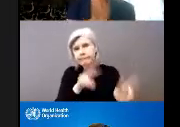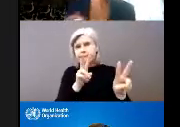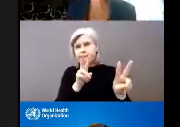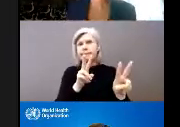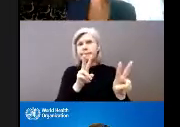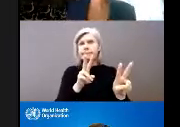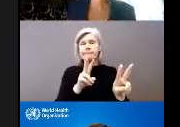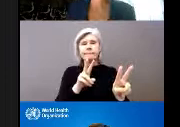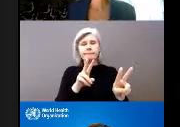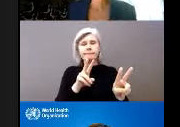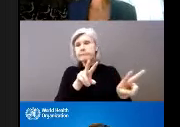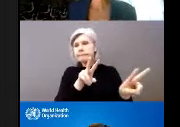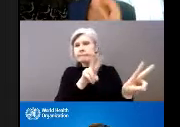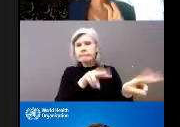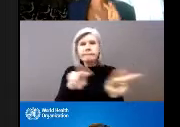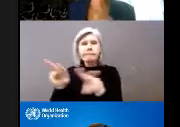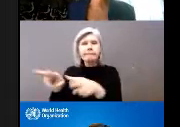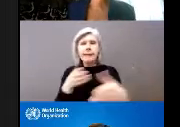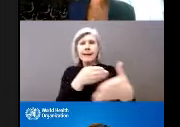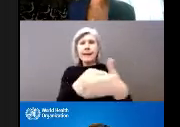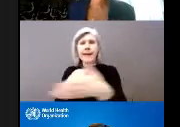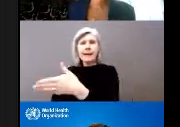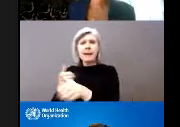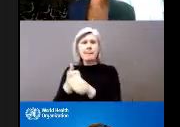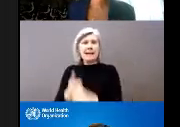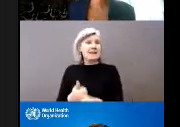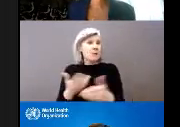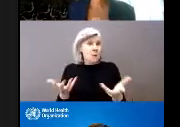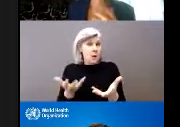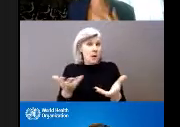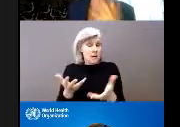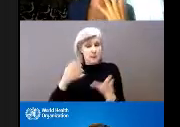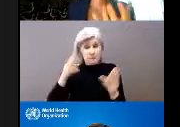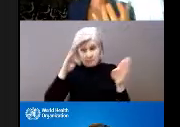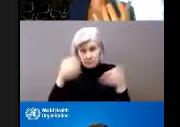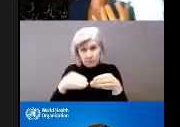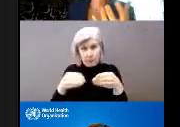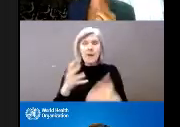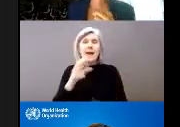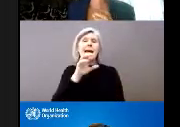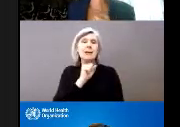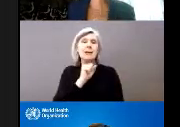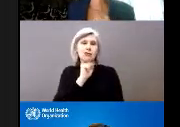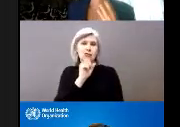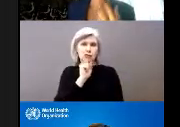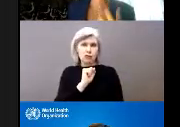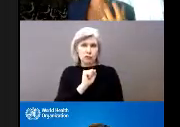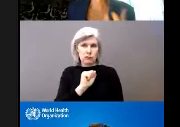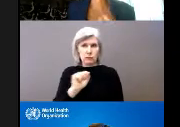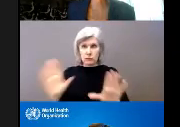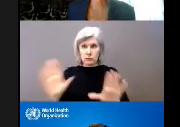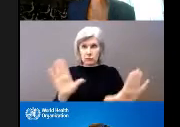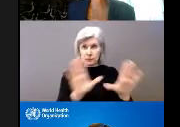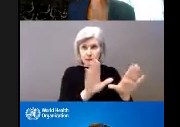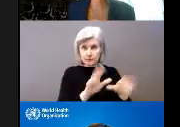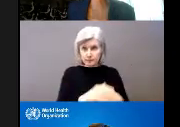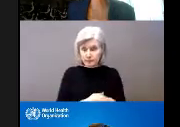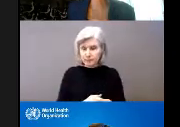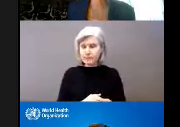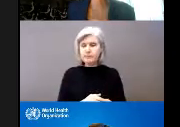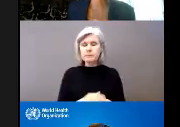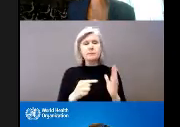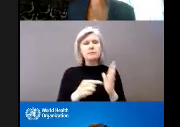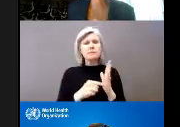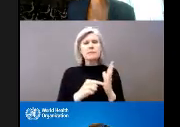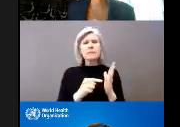on age. And for the first time ever, the report provides some global prevalence data